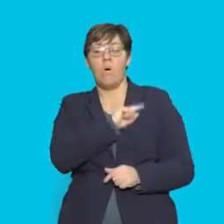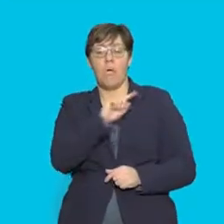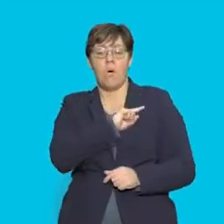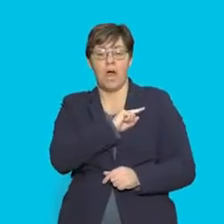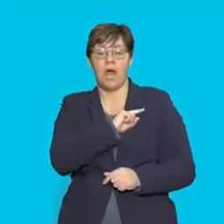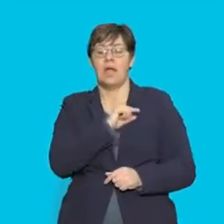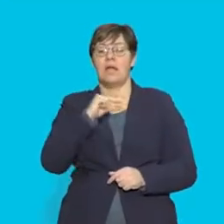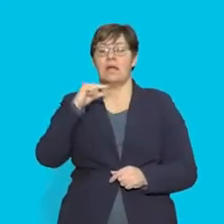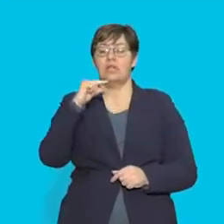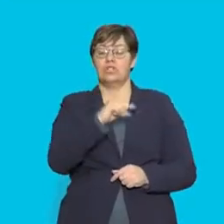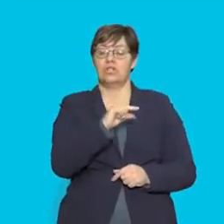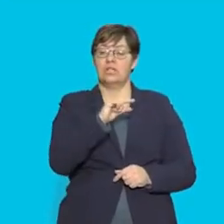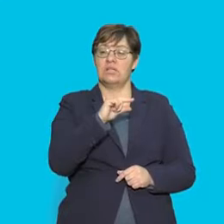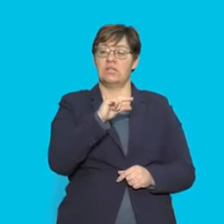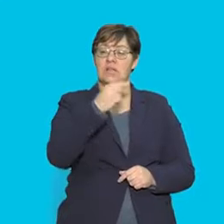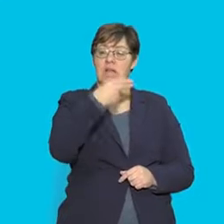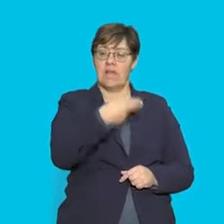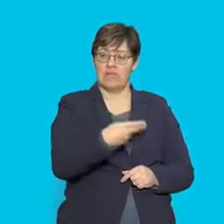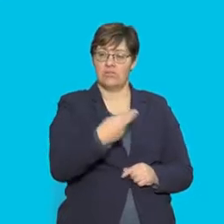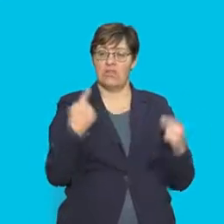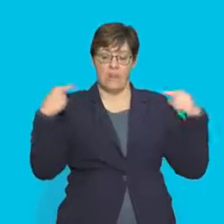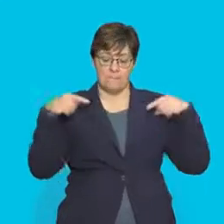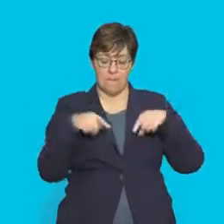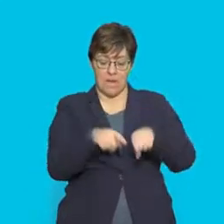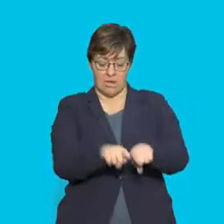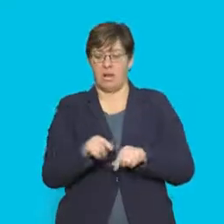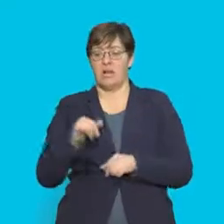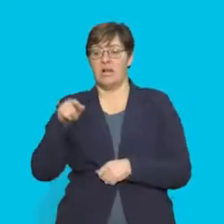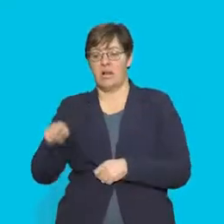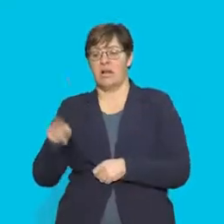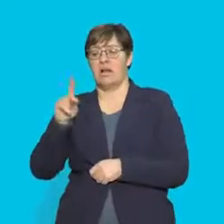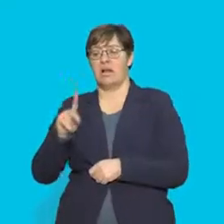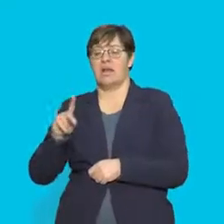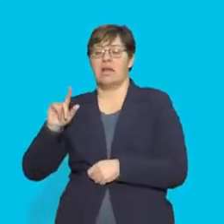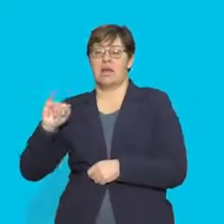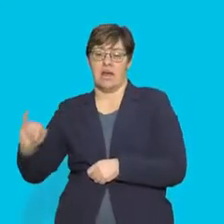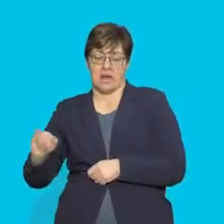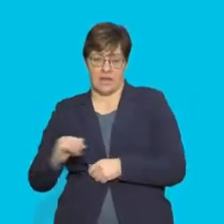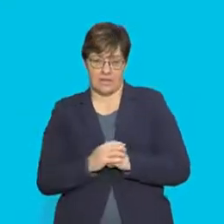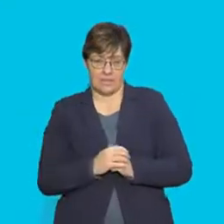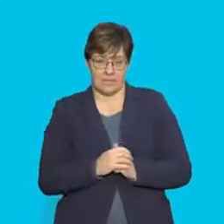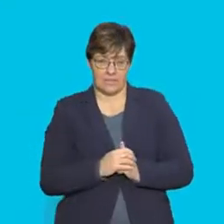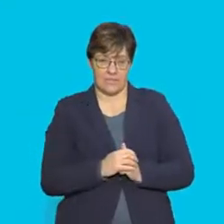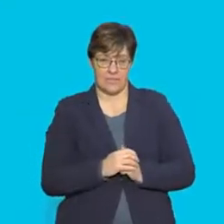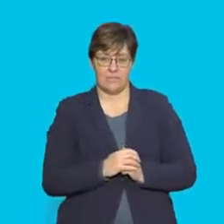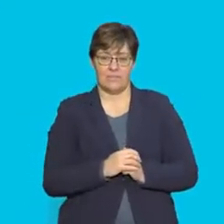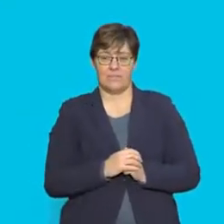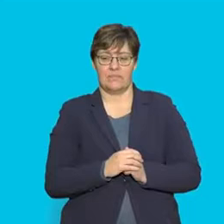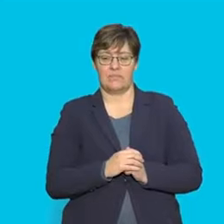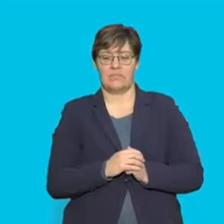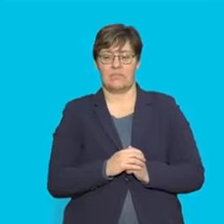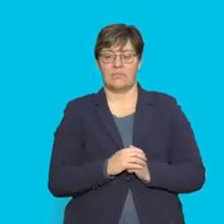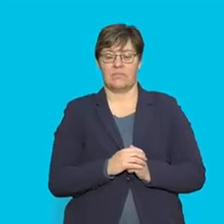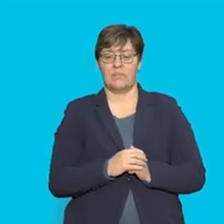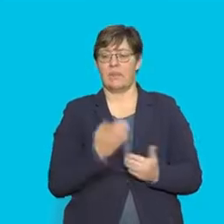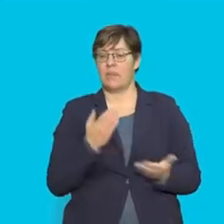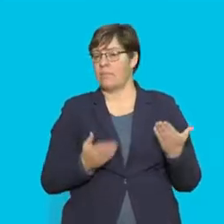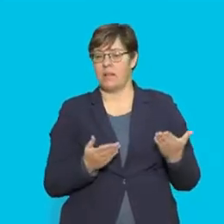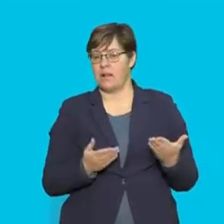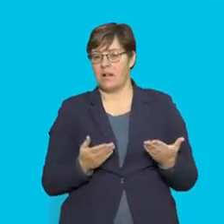GH is parallel to KI, right? Some